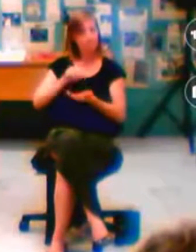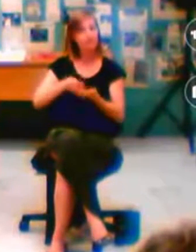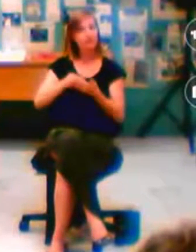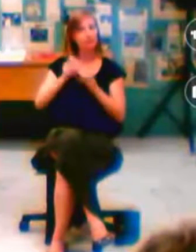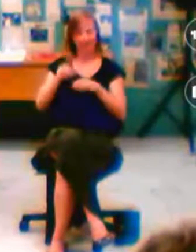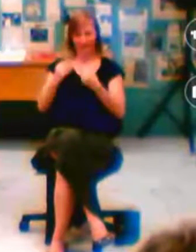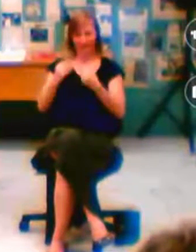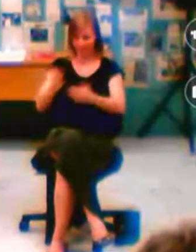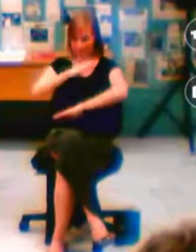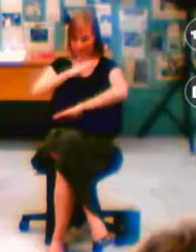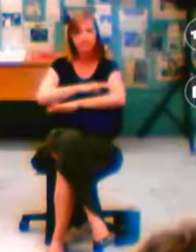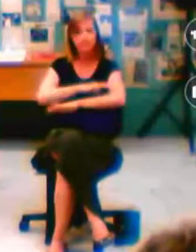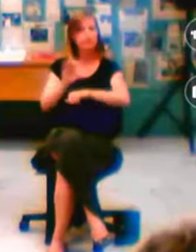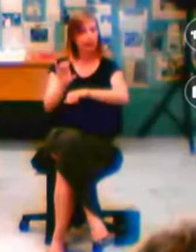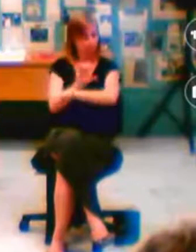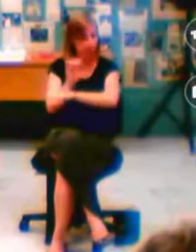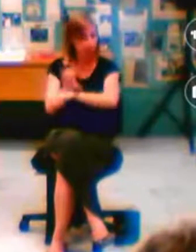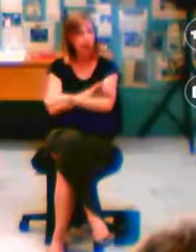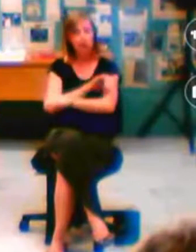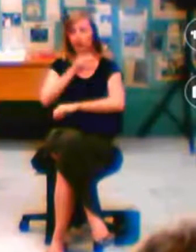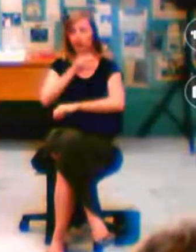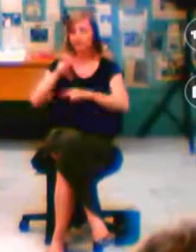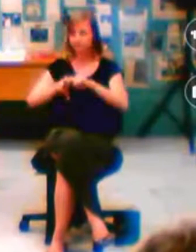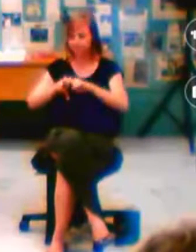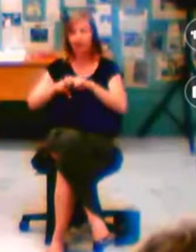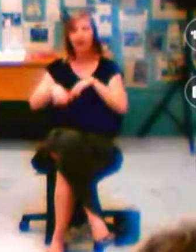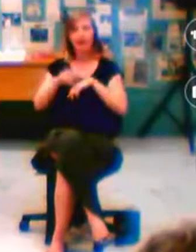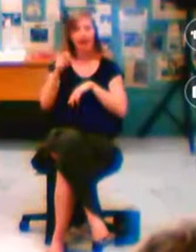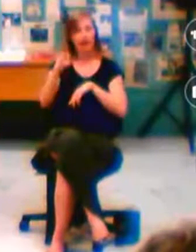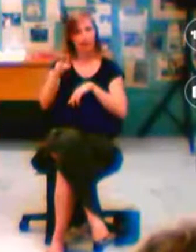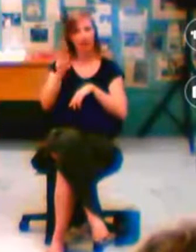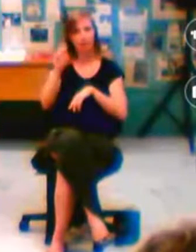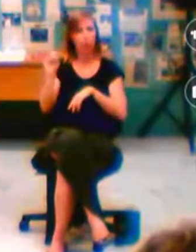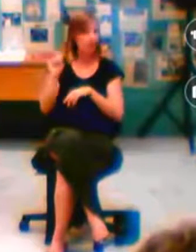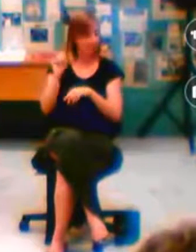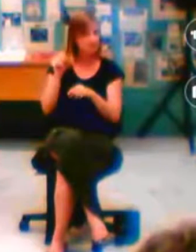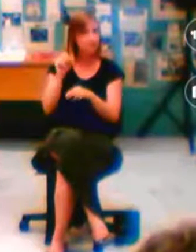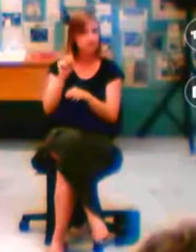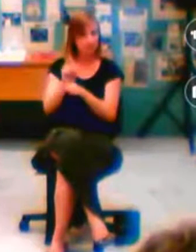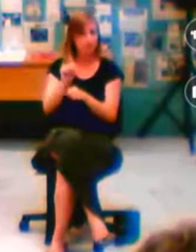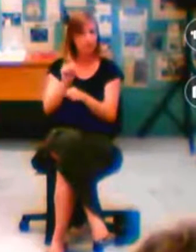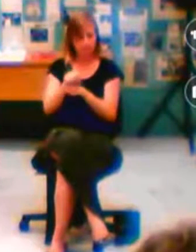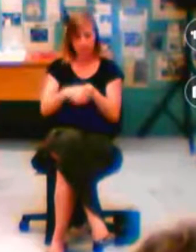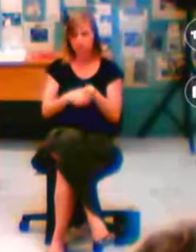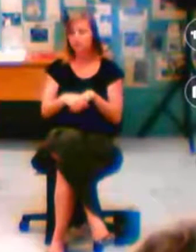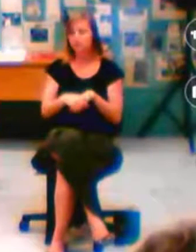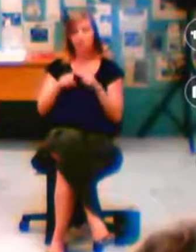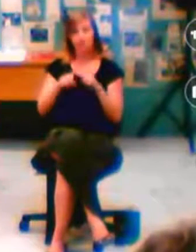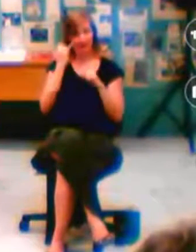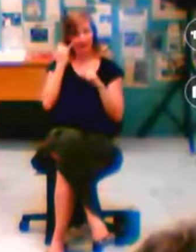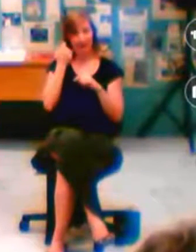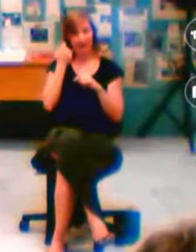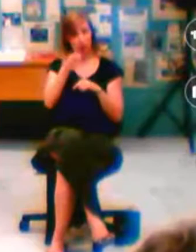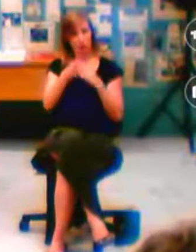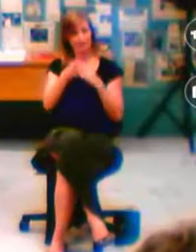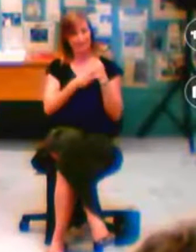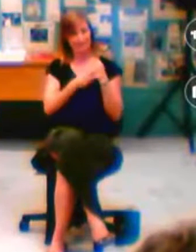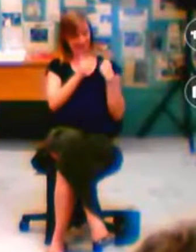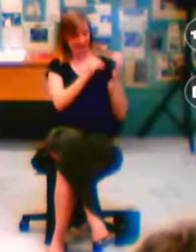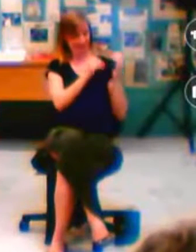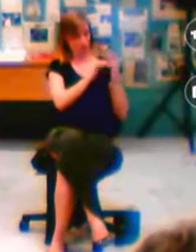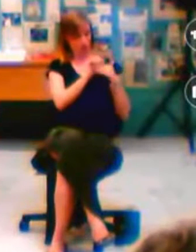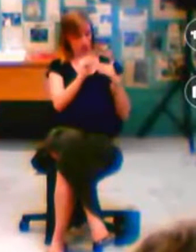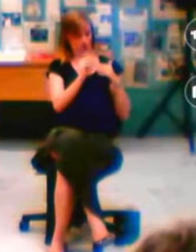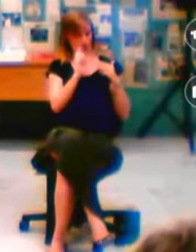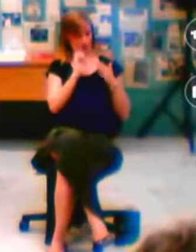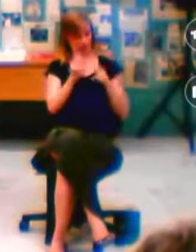from people over here who are also creating jobs, so they have fewer jobs. If you have a small business, you want to hire somebody else, you've got to have enough money to give them a desk,